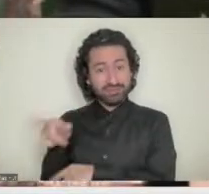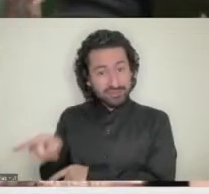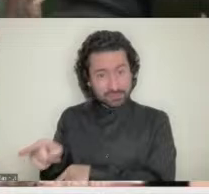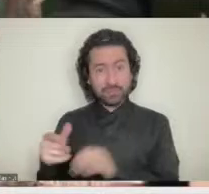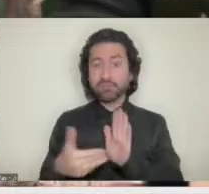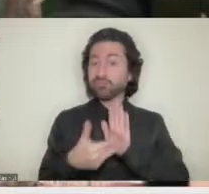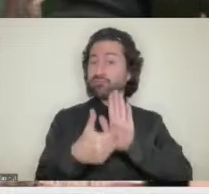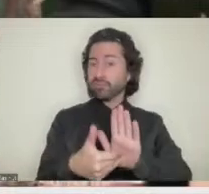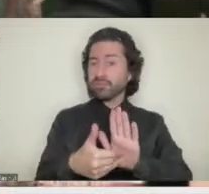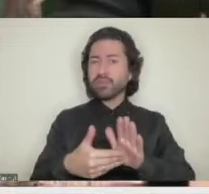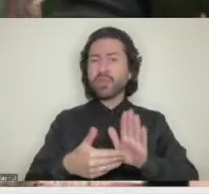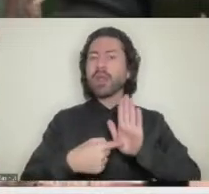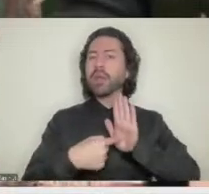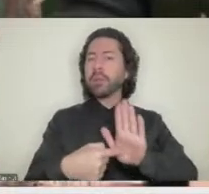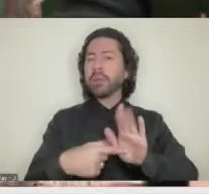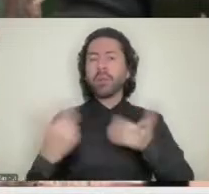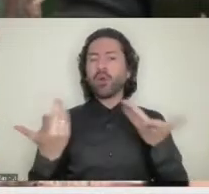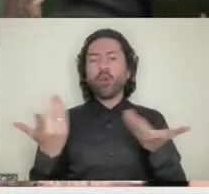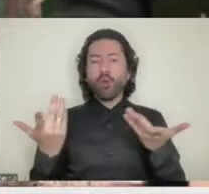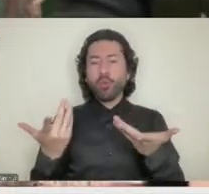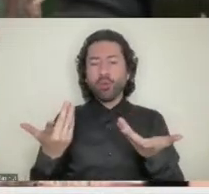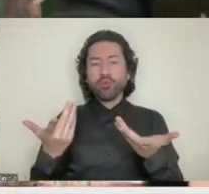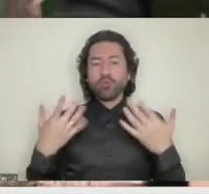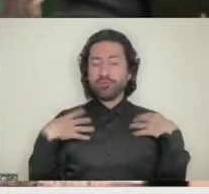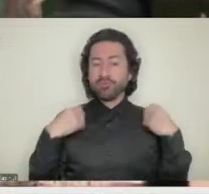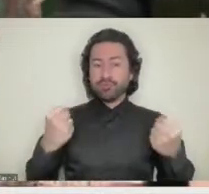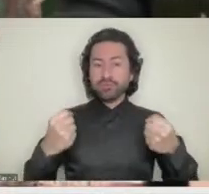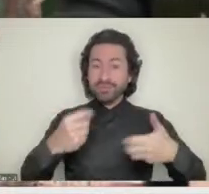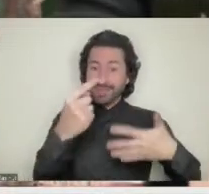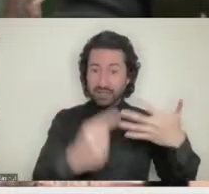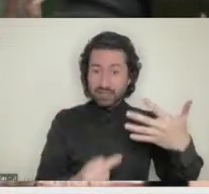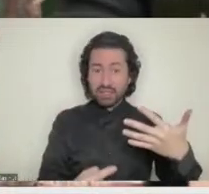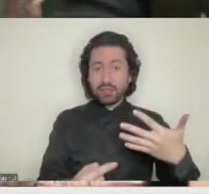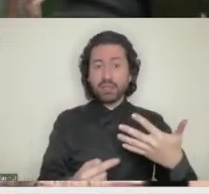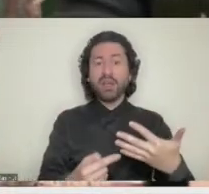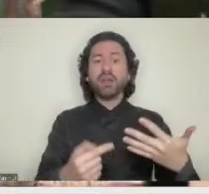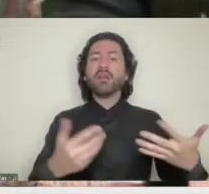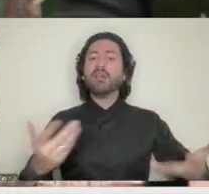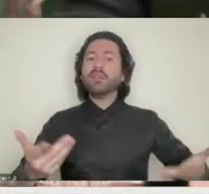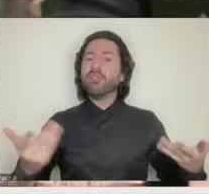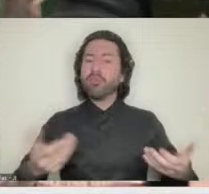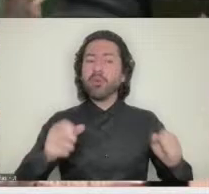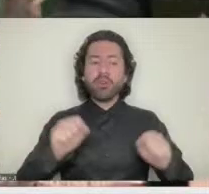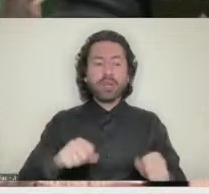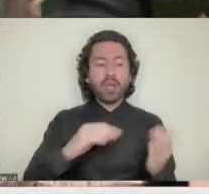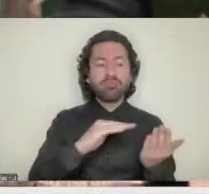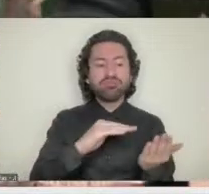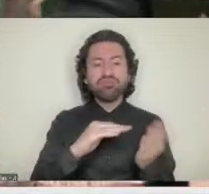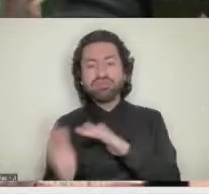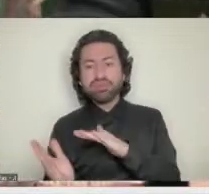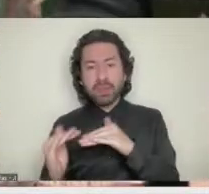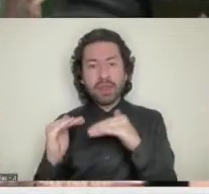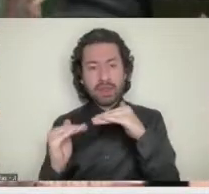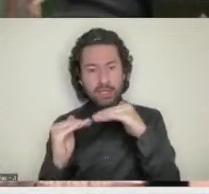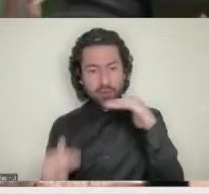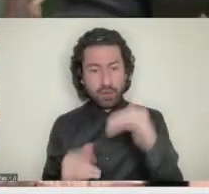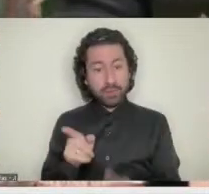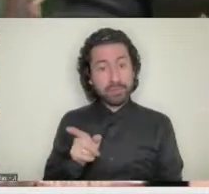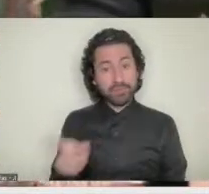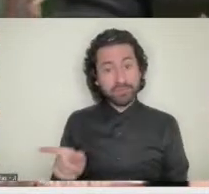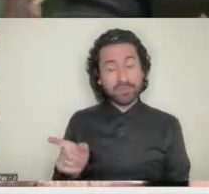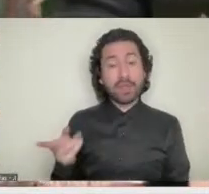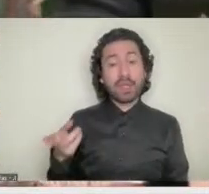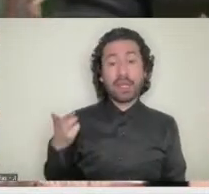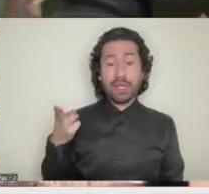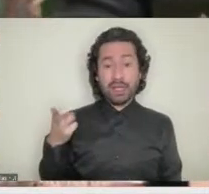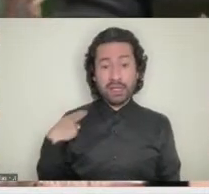a presentation called The Social Determinants of Health and Their Key Role in Order to Overcome Inequality. Oriana Solar is